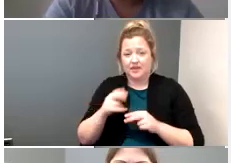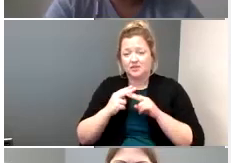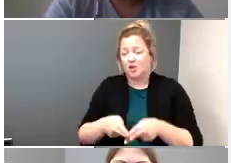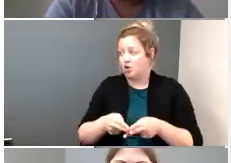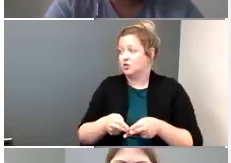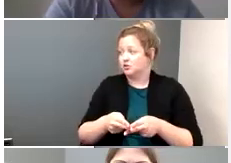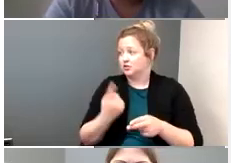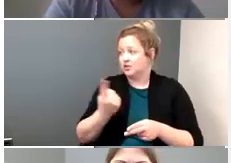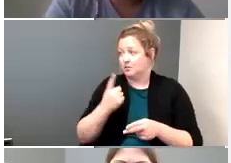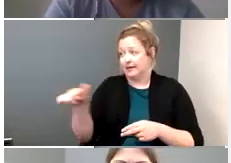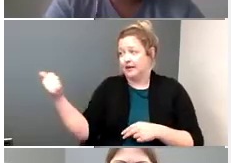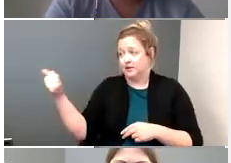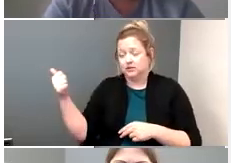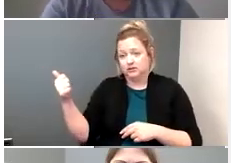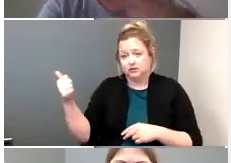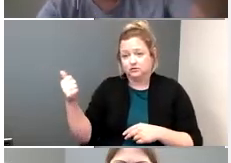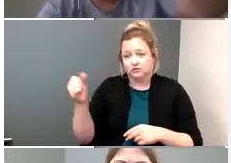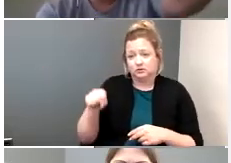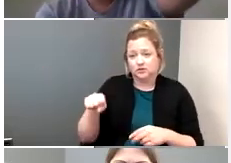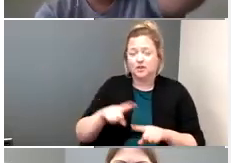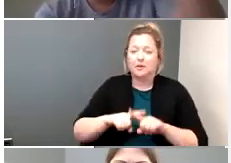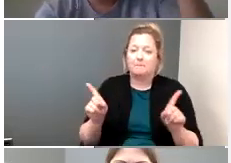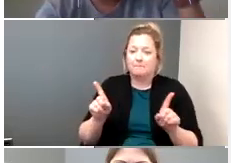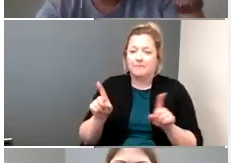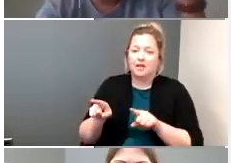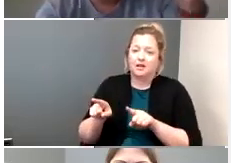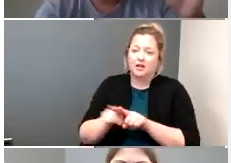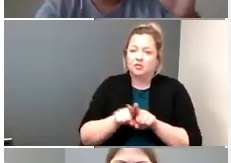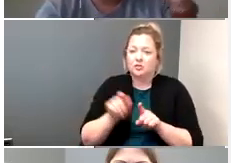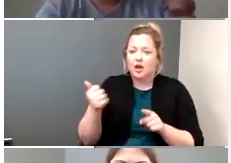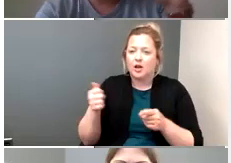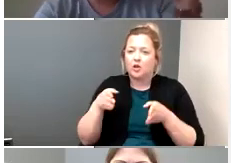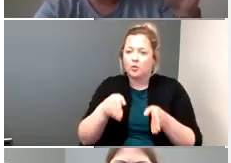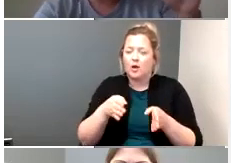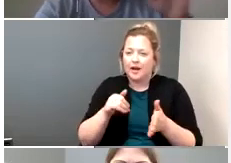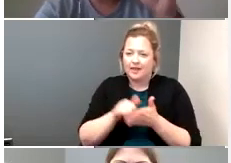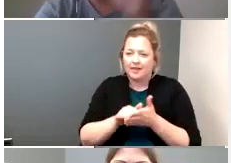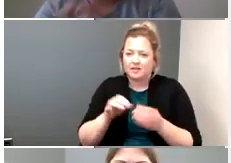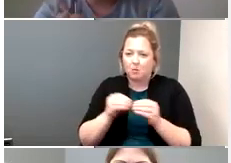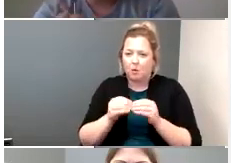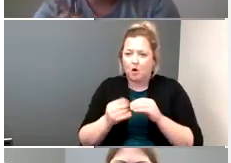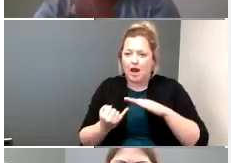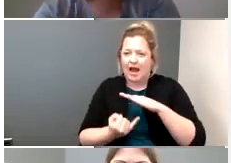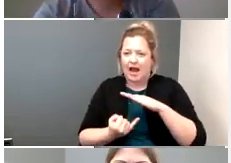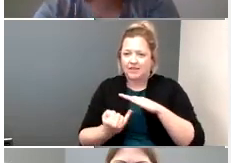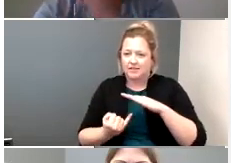we go into that, but there is also another way that is called memoization. So not memorization,